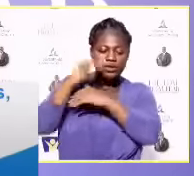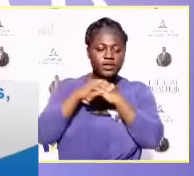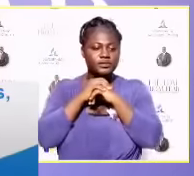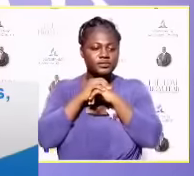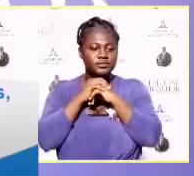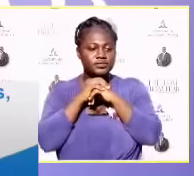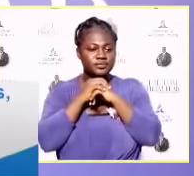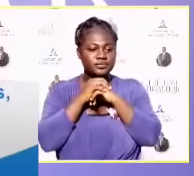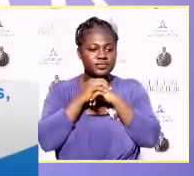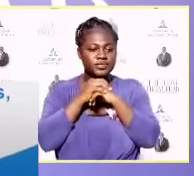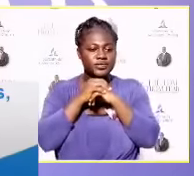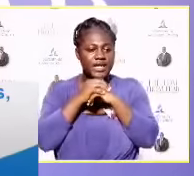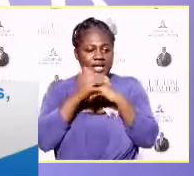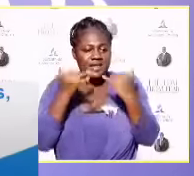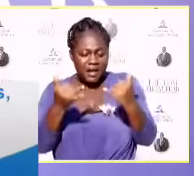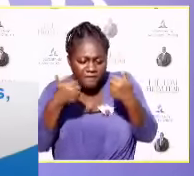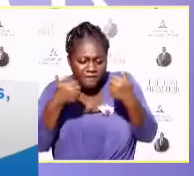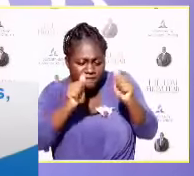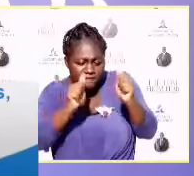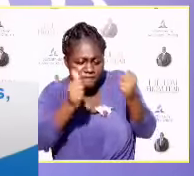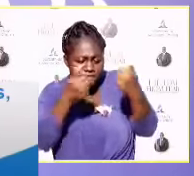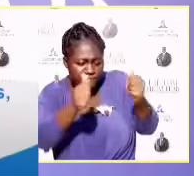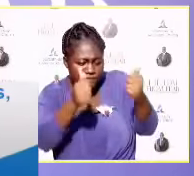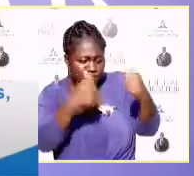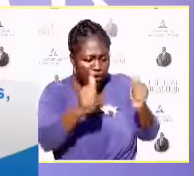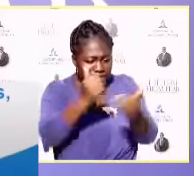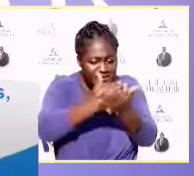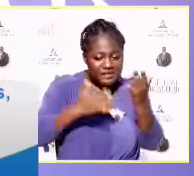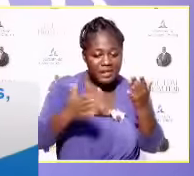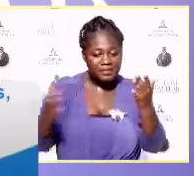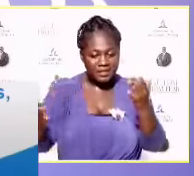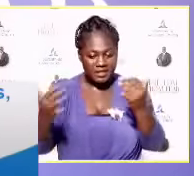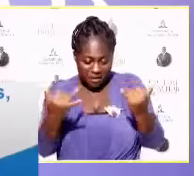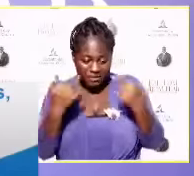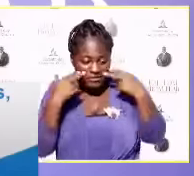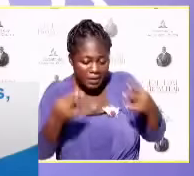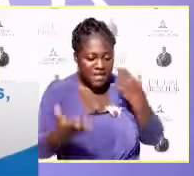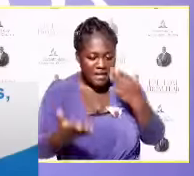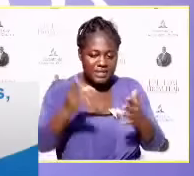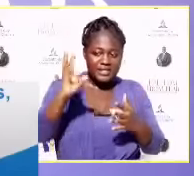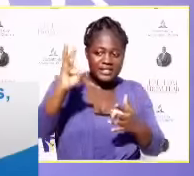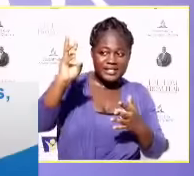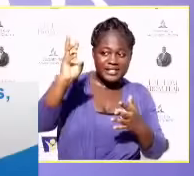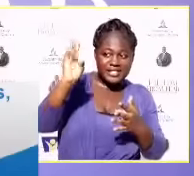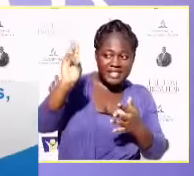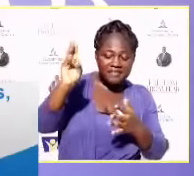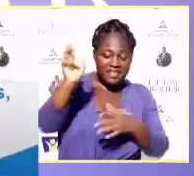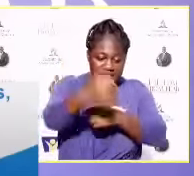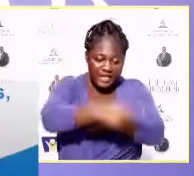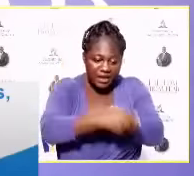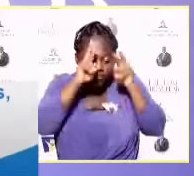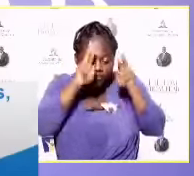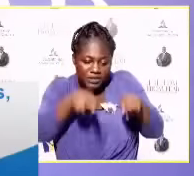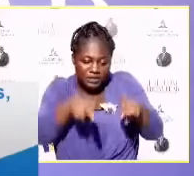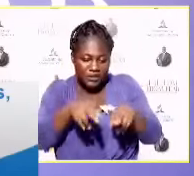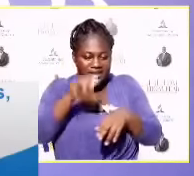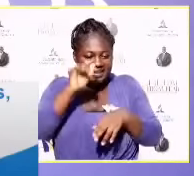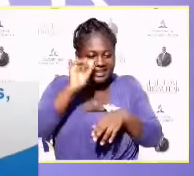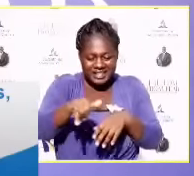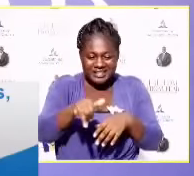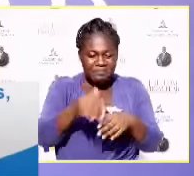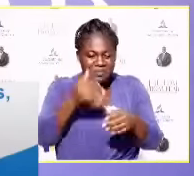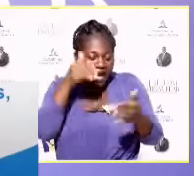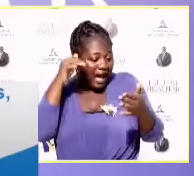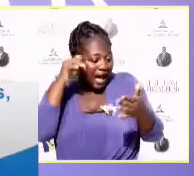Regarding Sunday is the Sabbath. Is a damnable heresy.